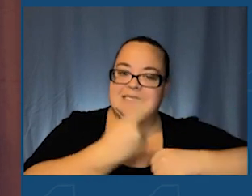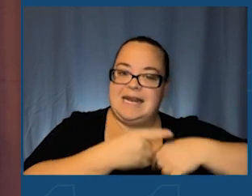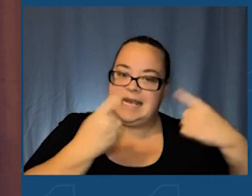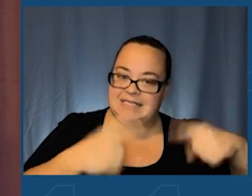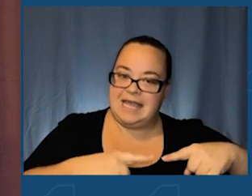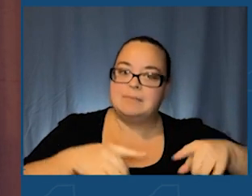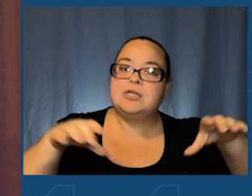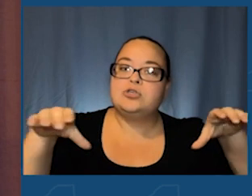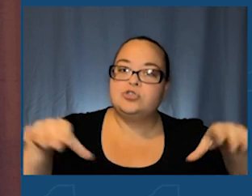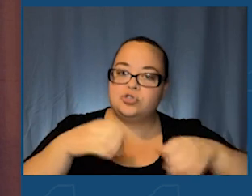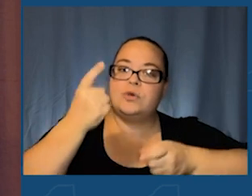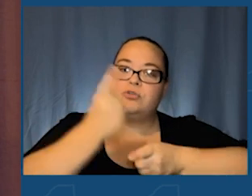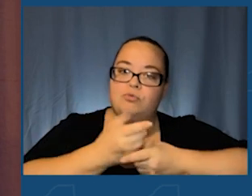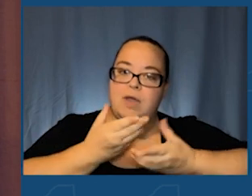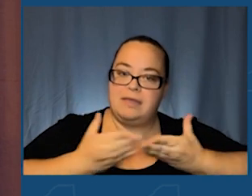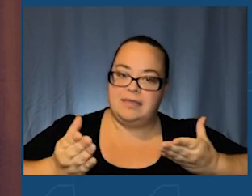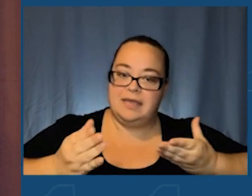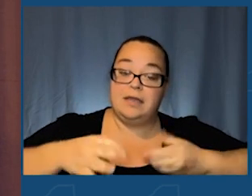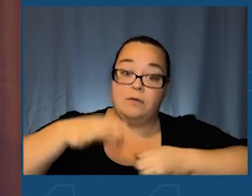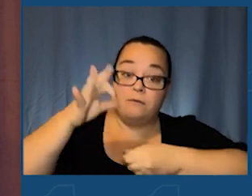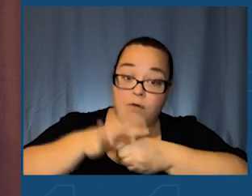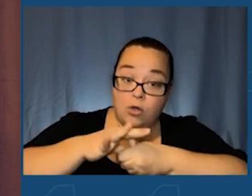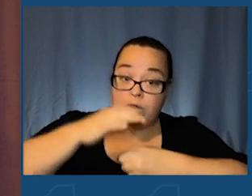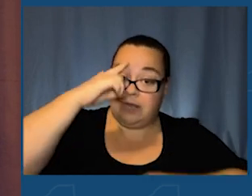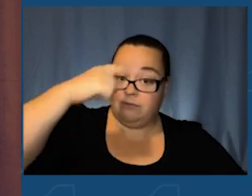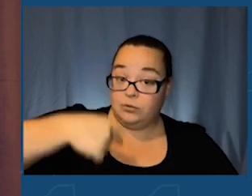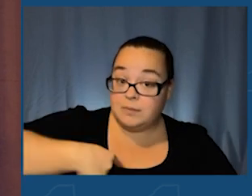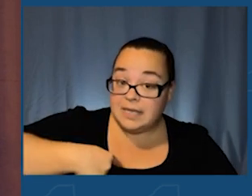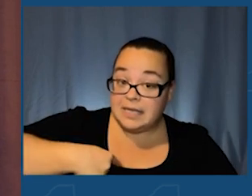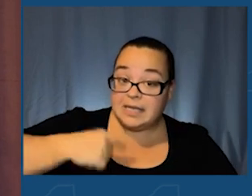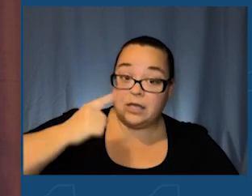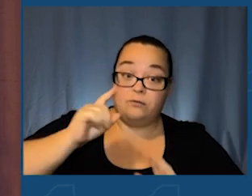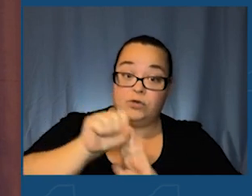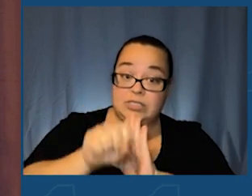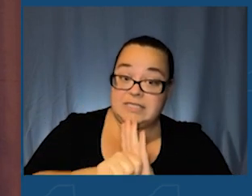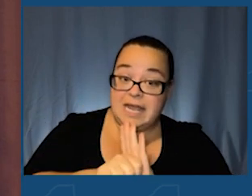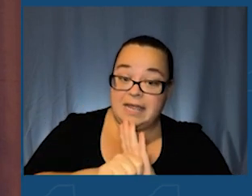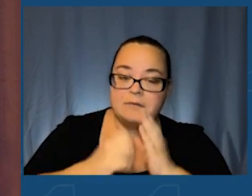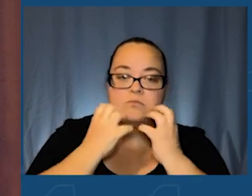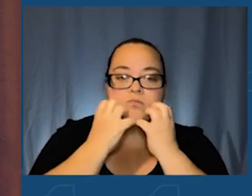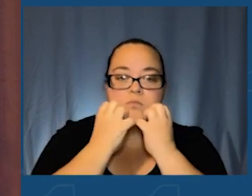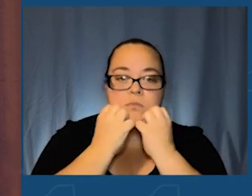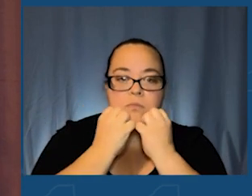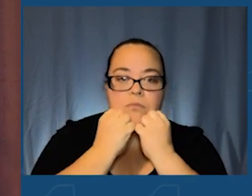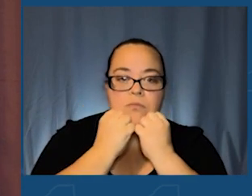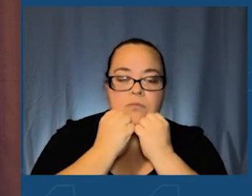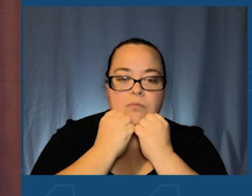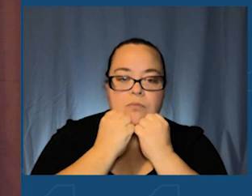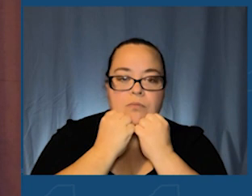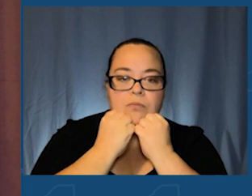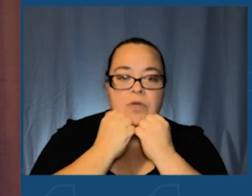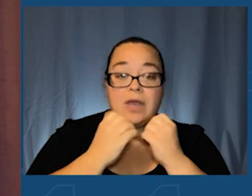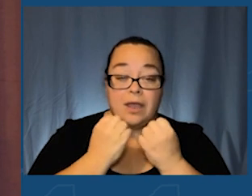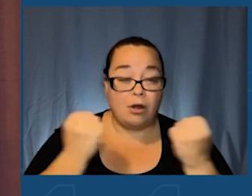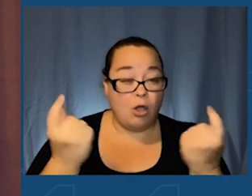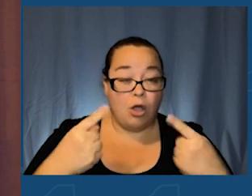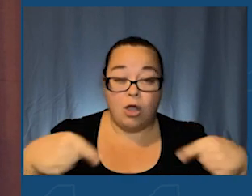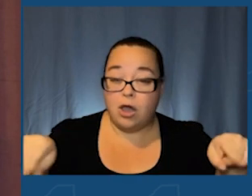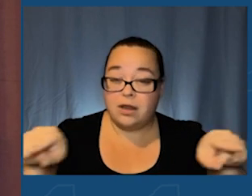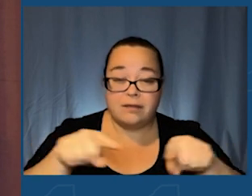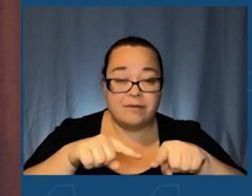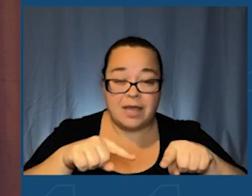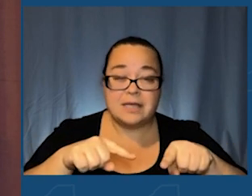because voting, to me and to the state, is precious. It is sacred, and every one of us has